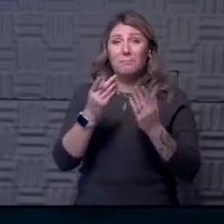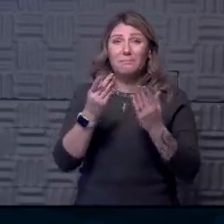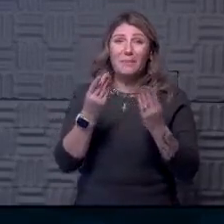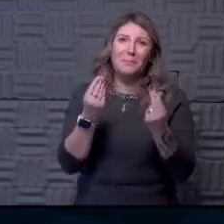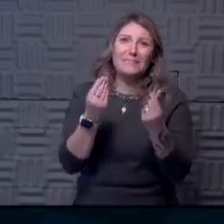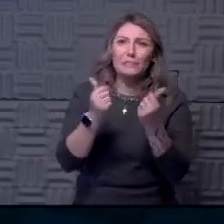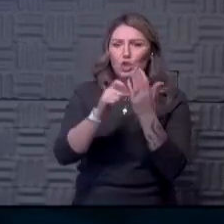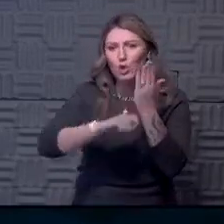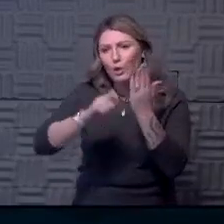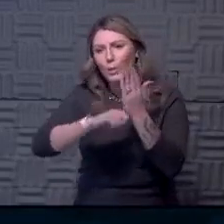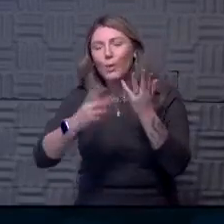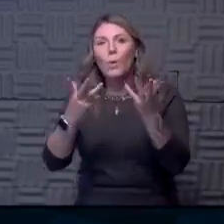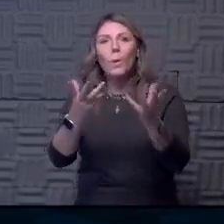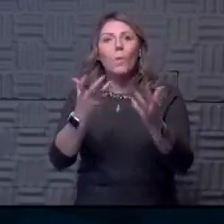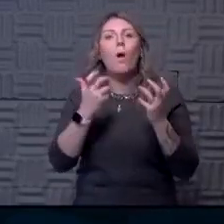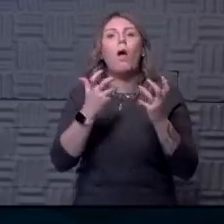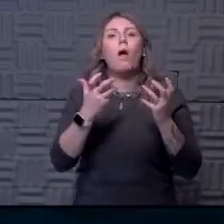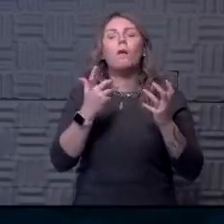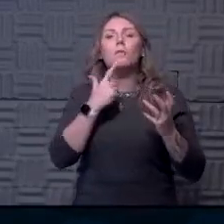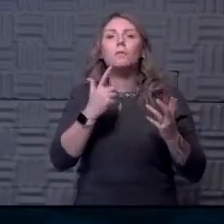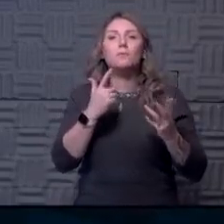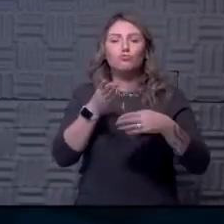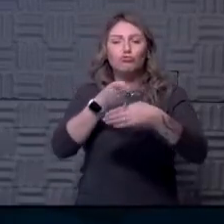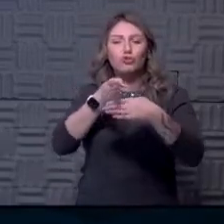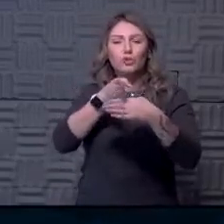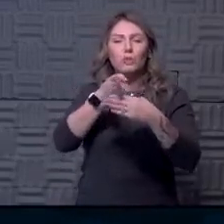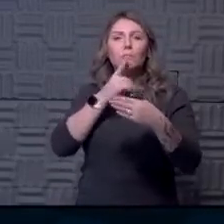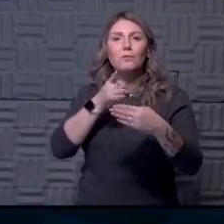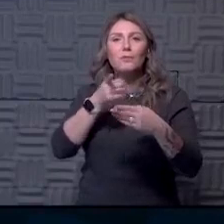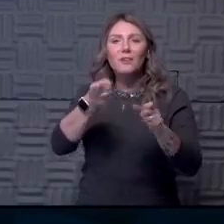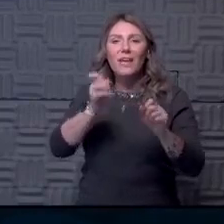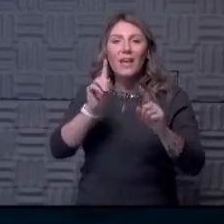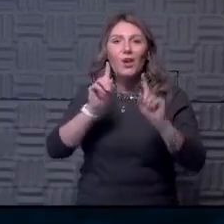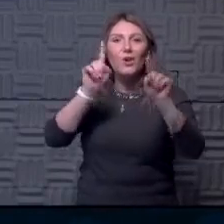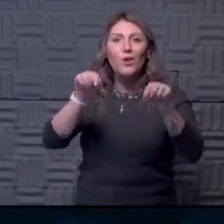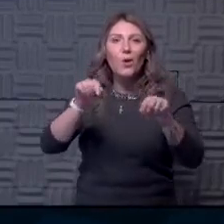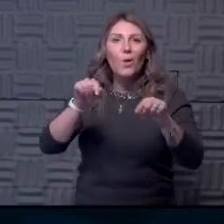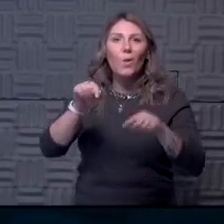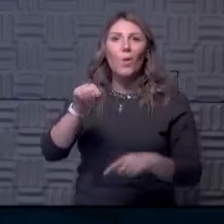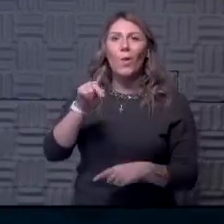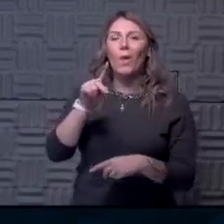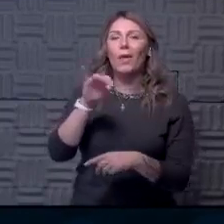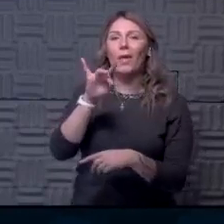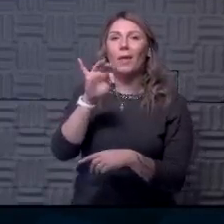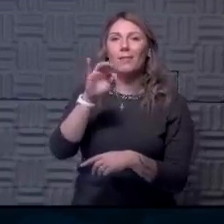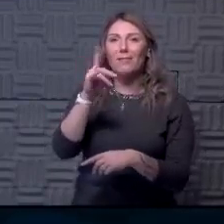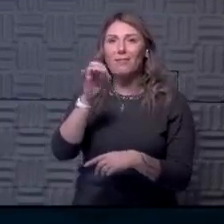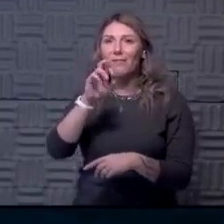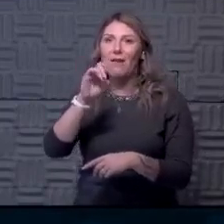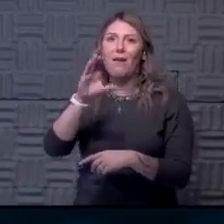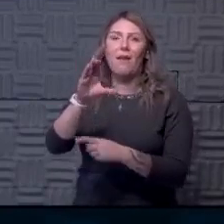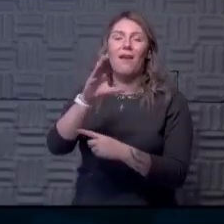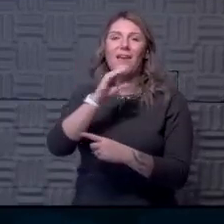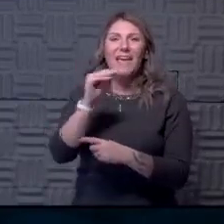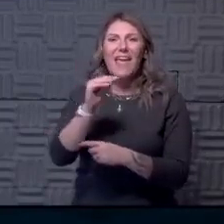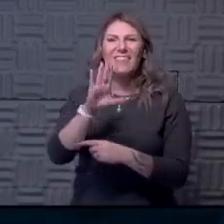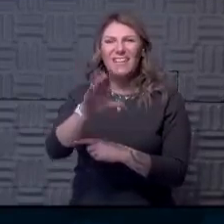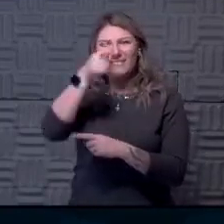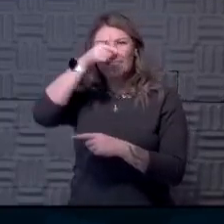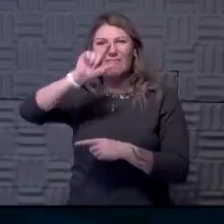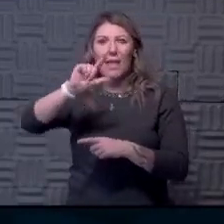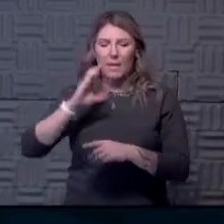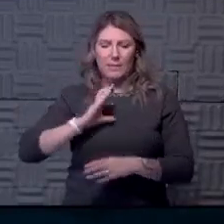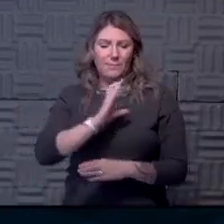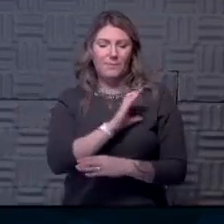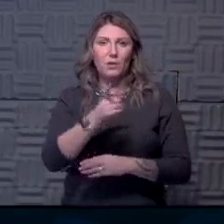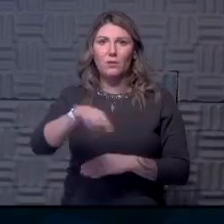what we want. We want it to be shared. So you can go to the KLAC, the Kansas Hispanic and Latin American Affairs Commission. They're doing a great